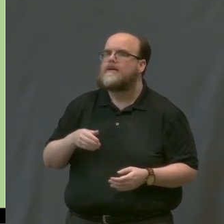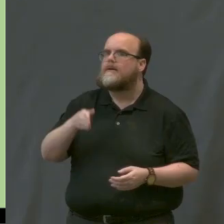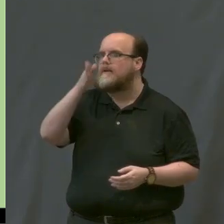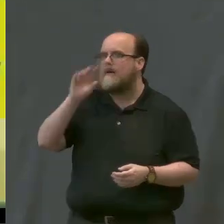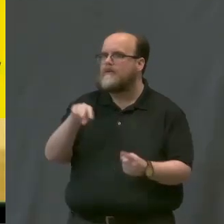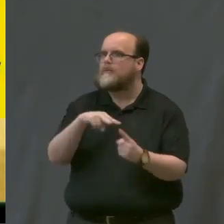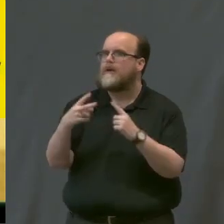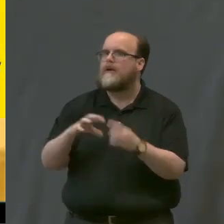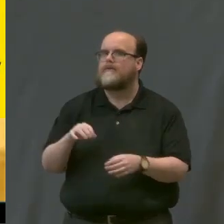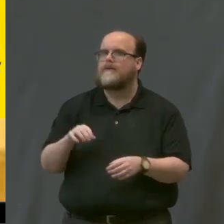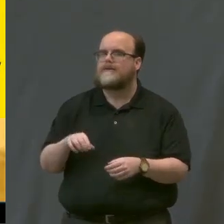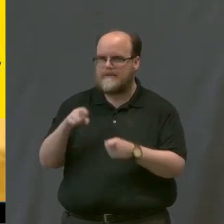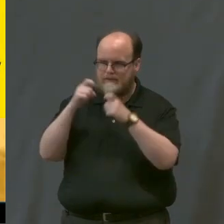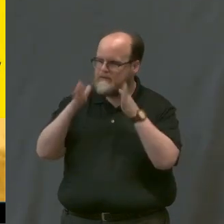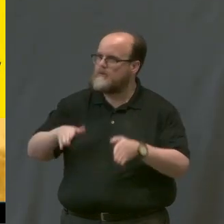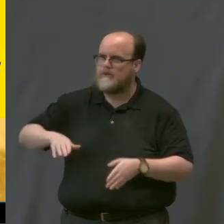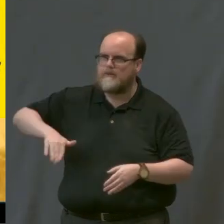of a non-repentant sinner.